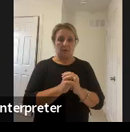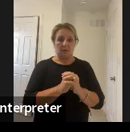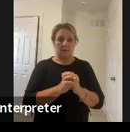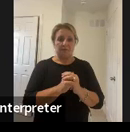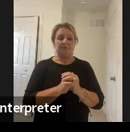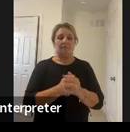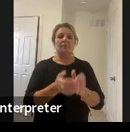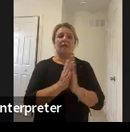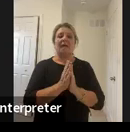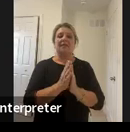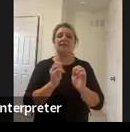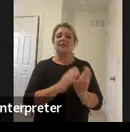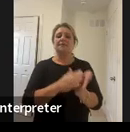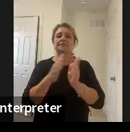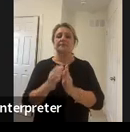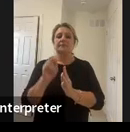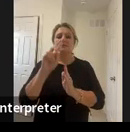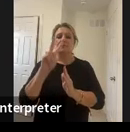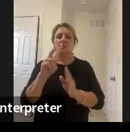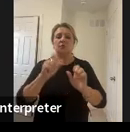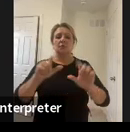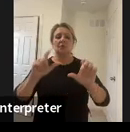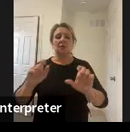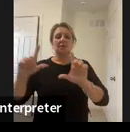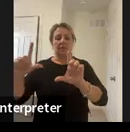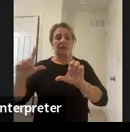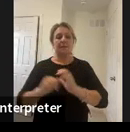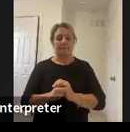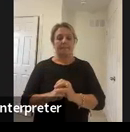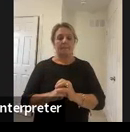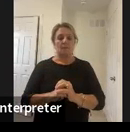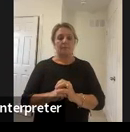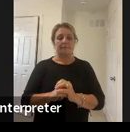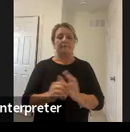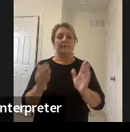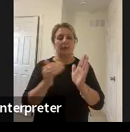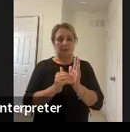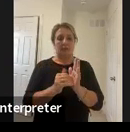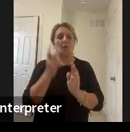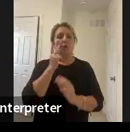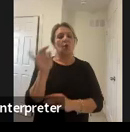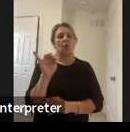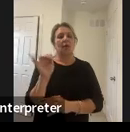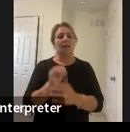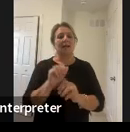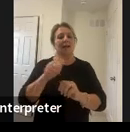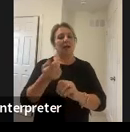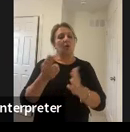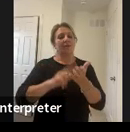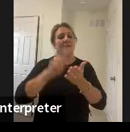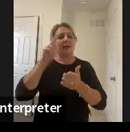may ask, can we move forward 2 slides where we one more time look at the ways we can sign up